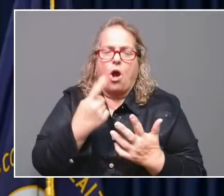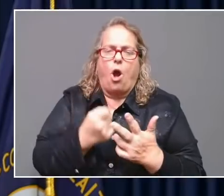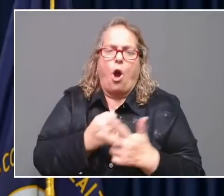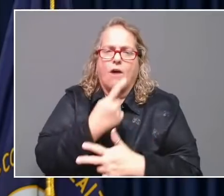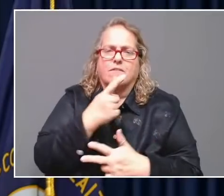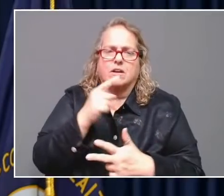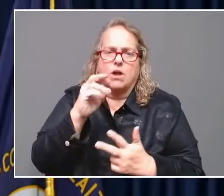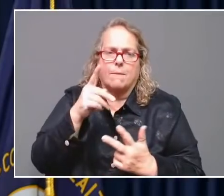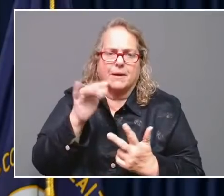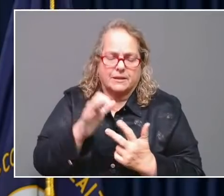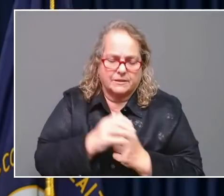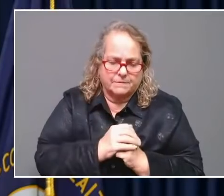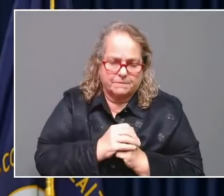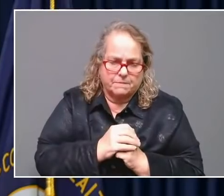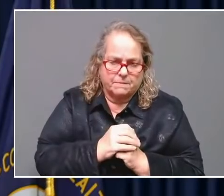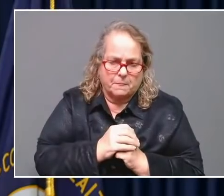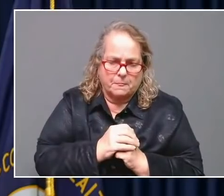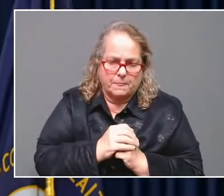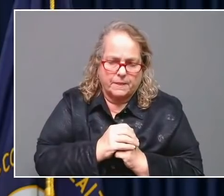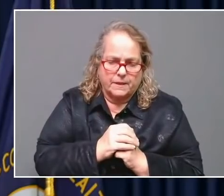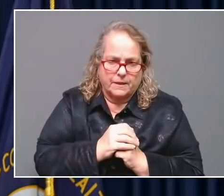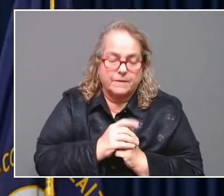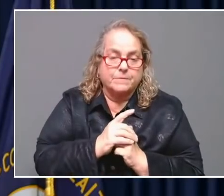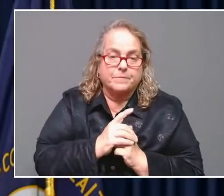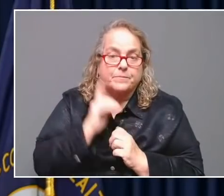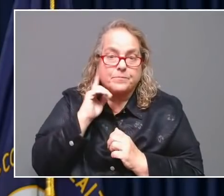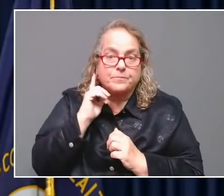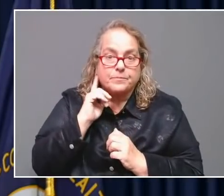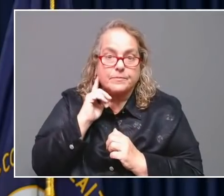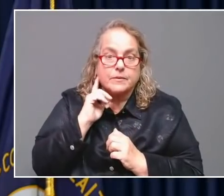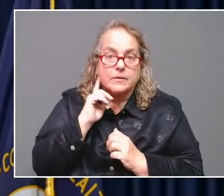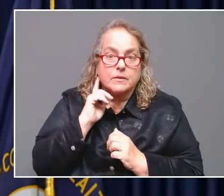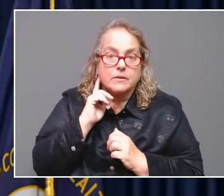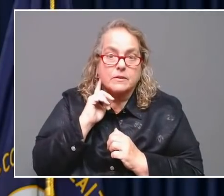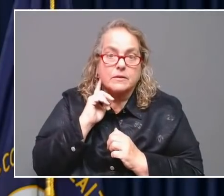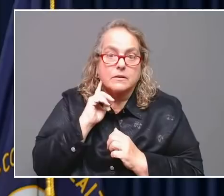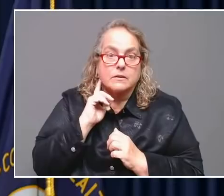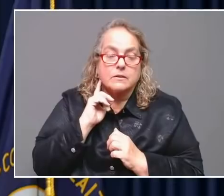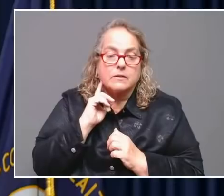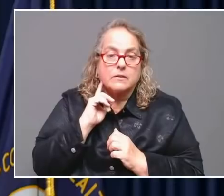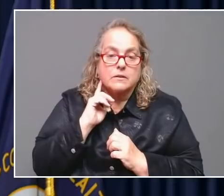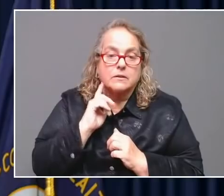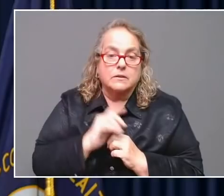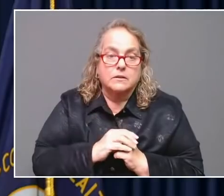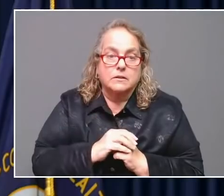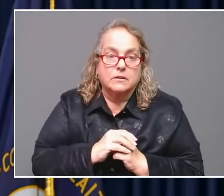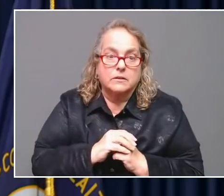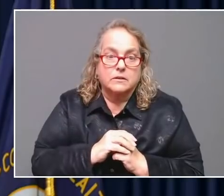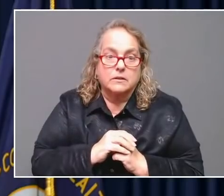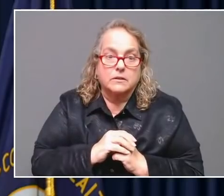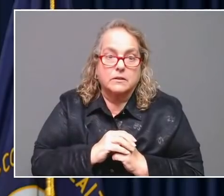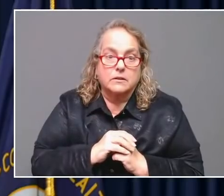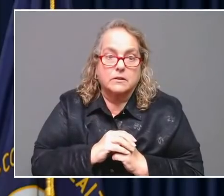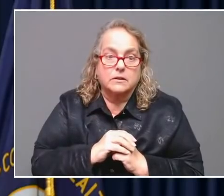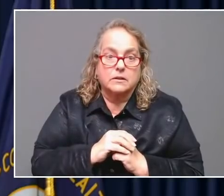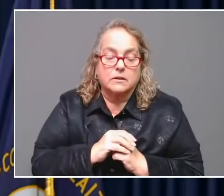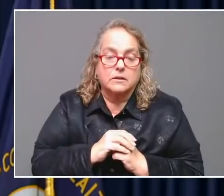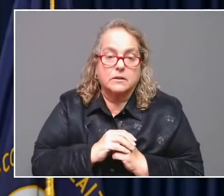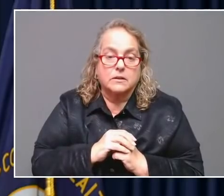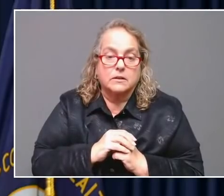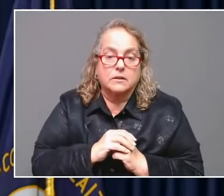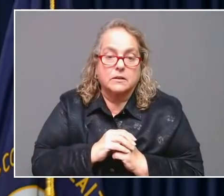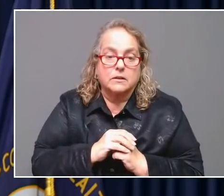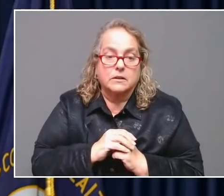a week or 2 years from your inauguration. At the halfway point, Mm-hmm. is there anything